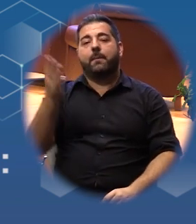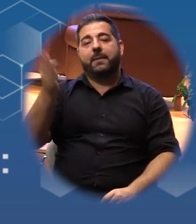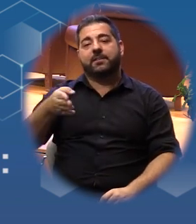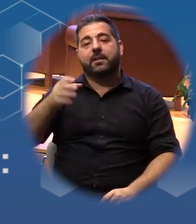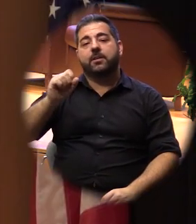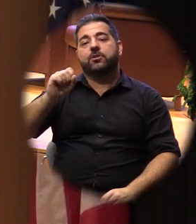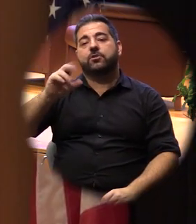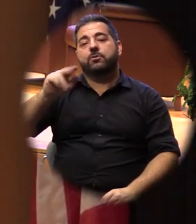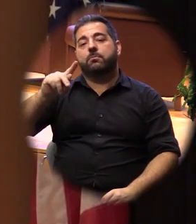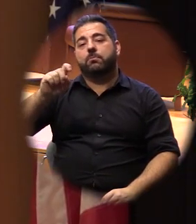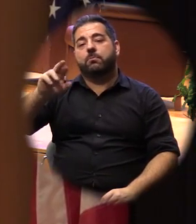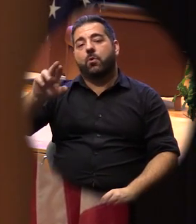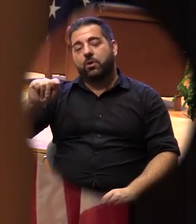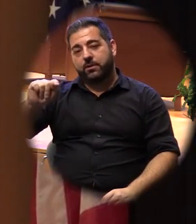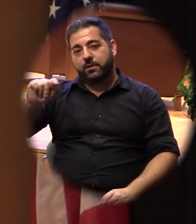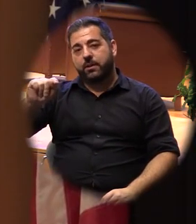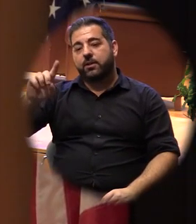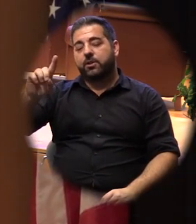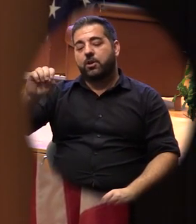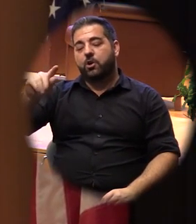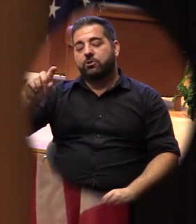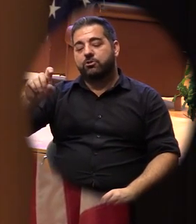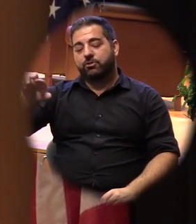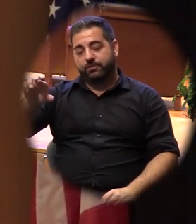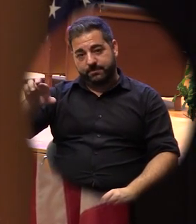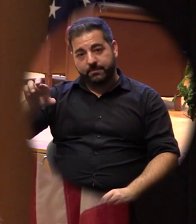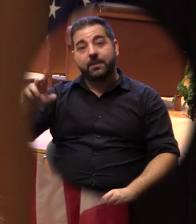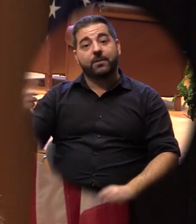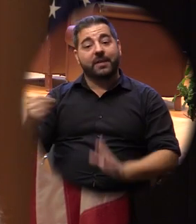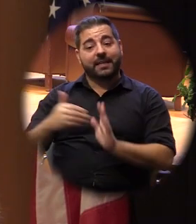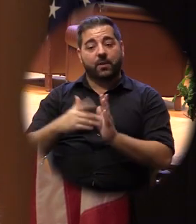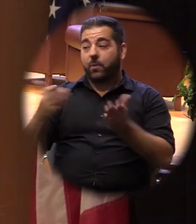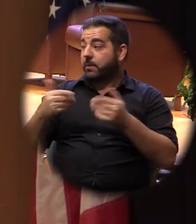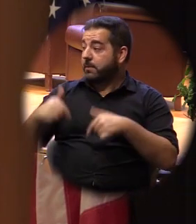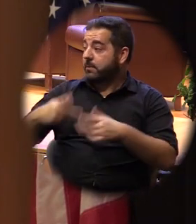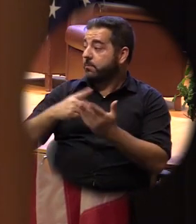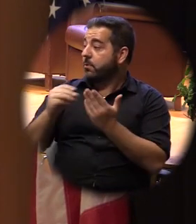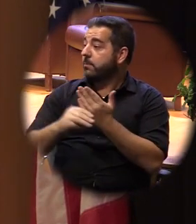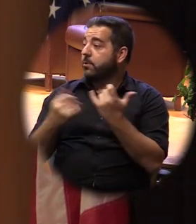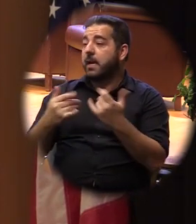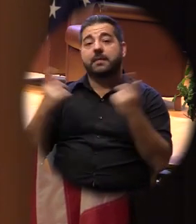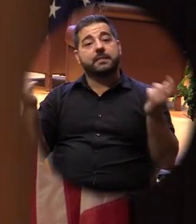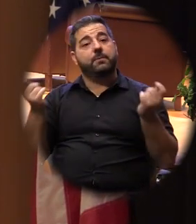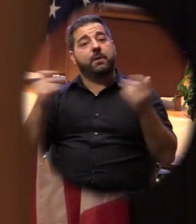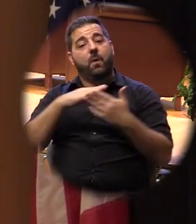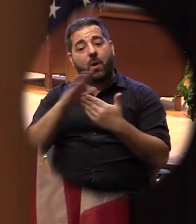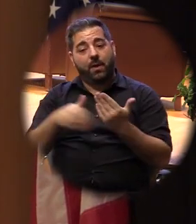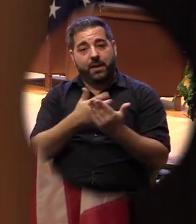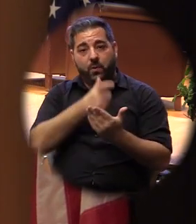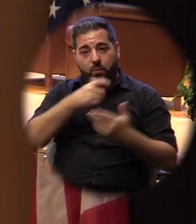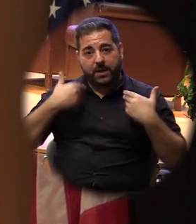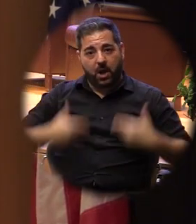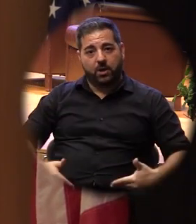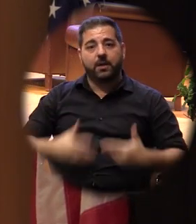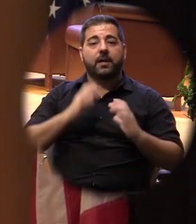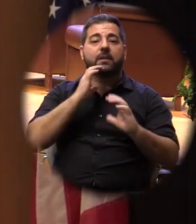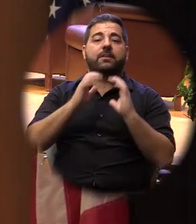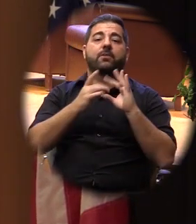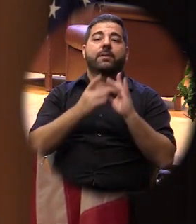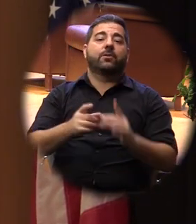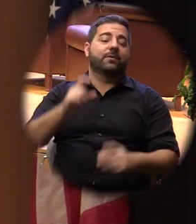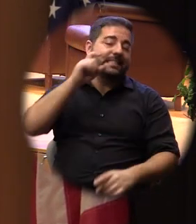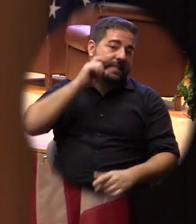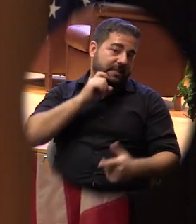AAAS.org/supportDozer. So once again, I welcome you to our program tonight, Celebrating All That We Are, a conversation on